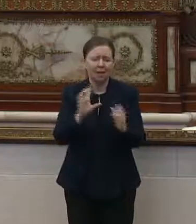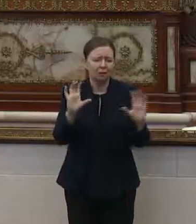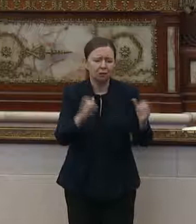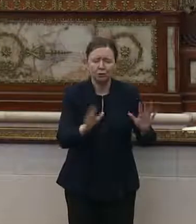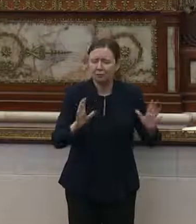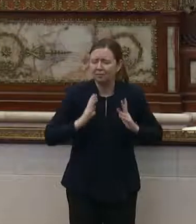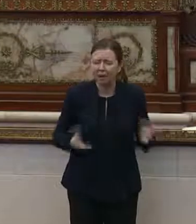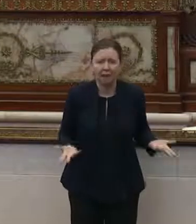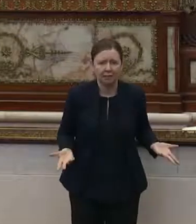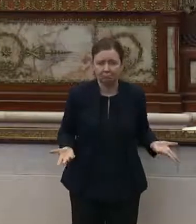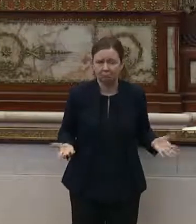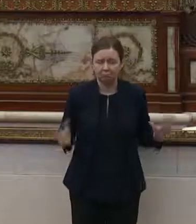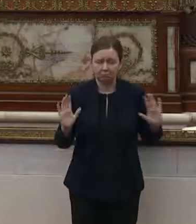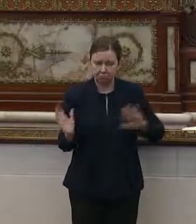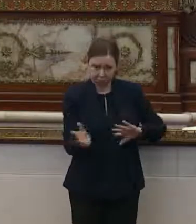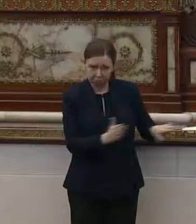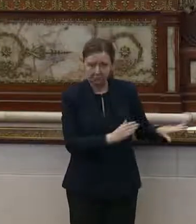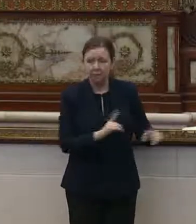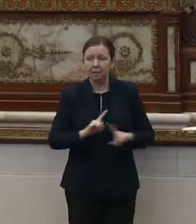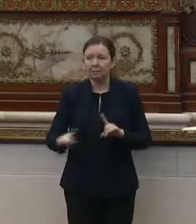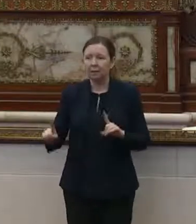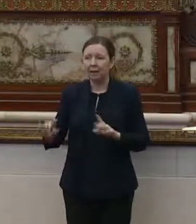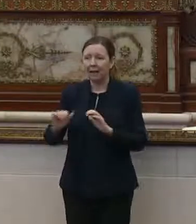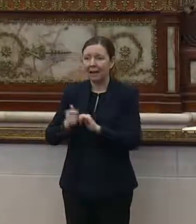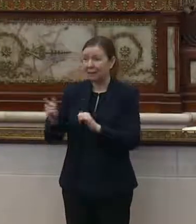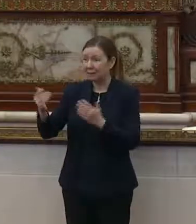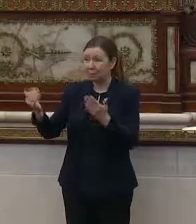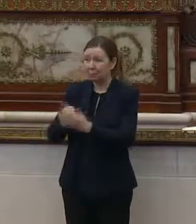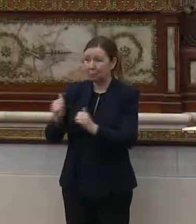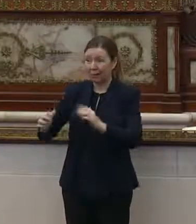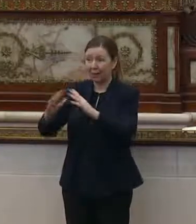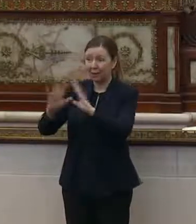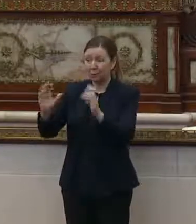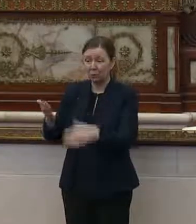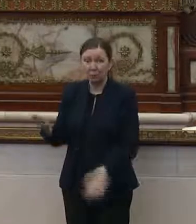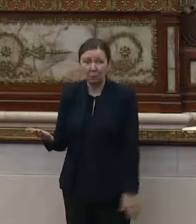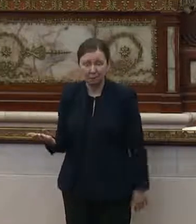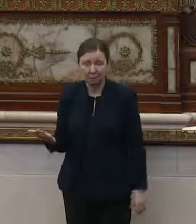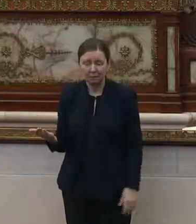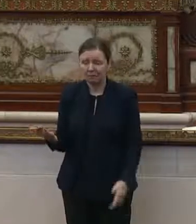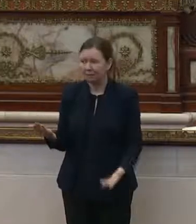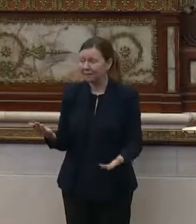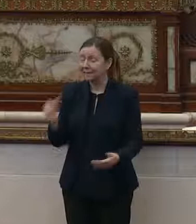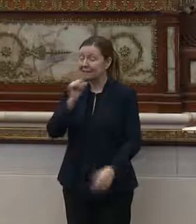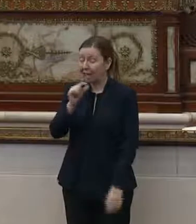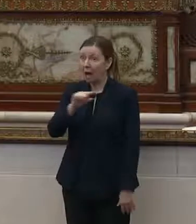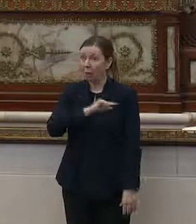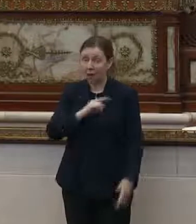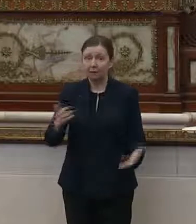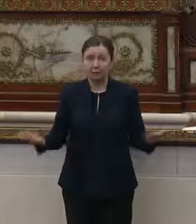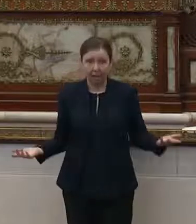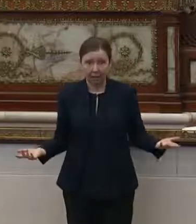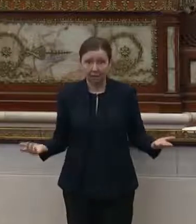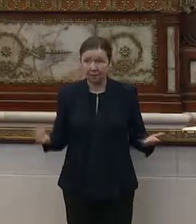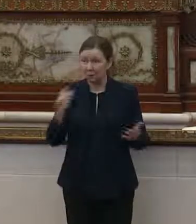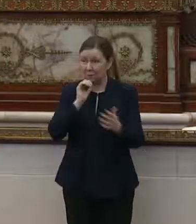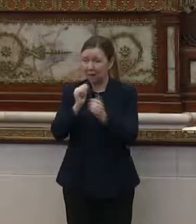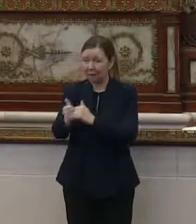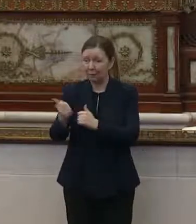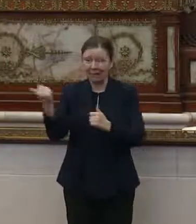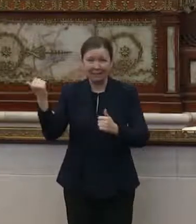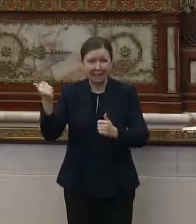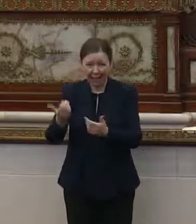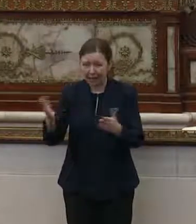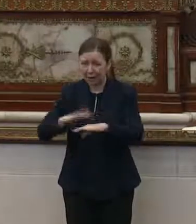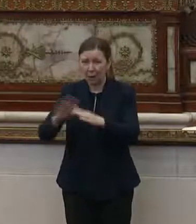Consortium. I wonder how this brand new group that appears to be completely unqualified, they would not get past anything